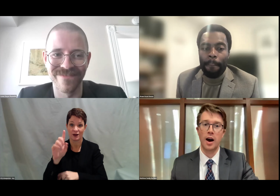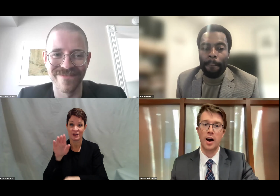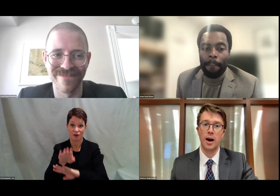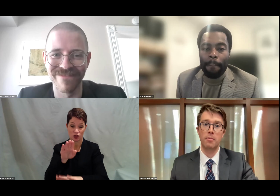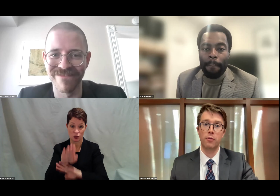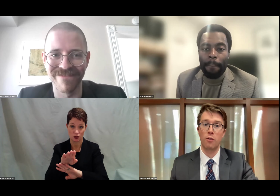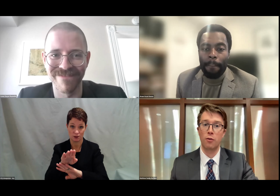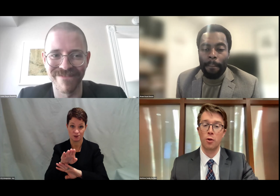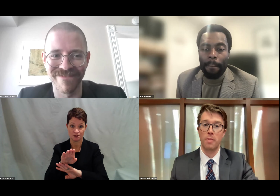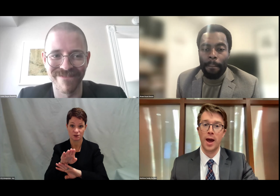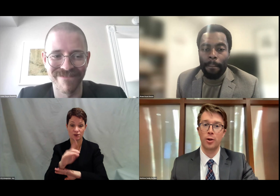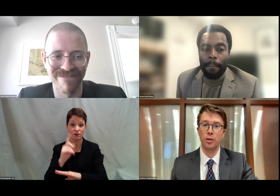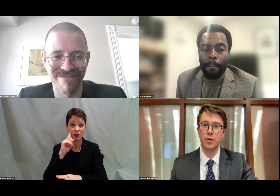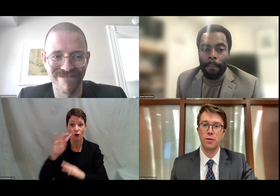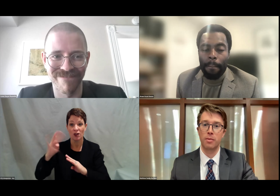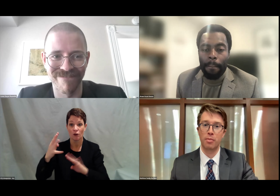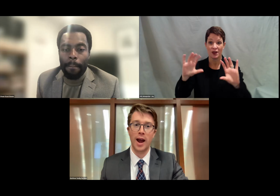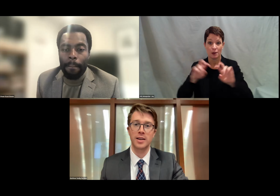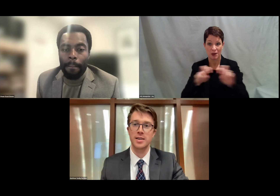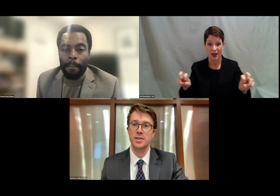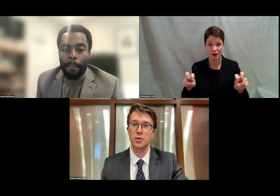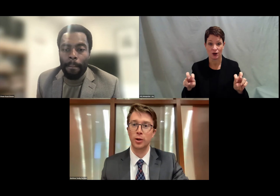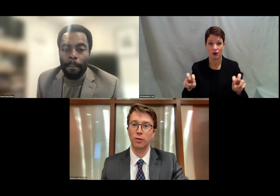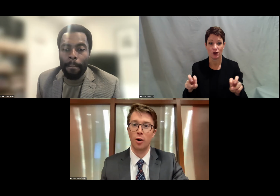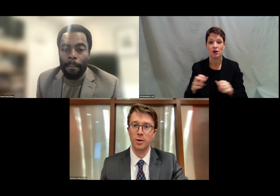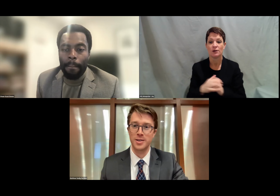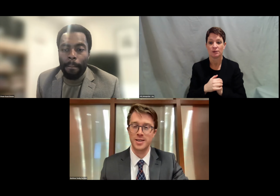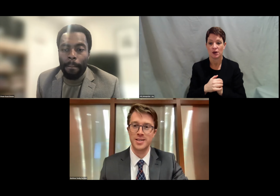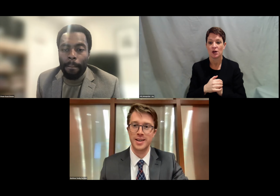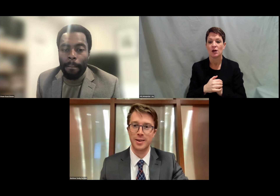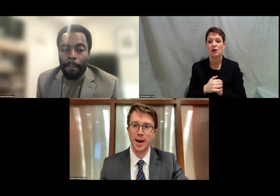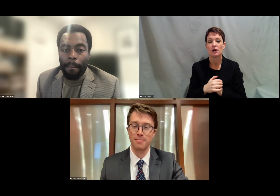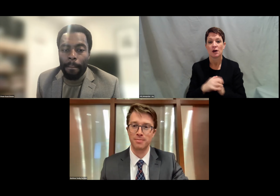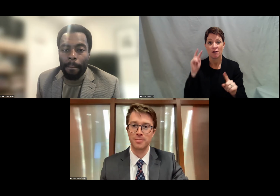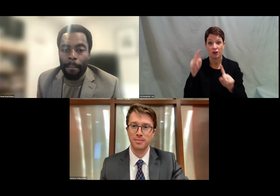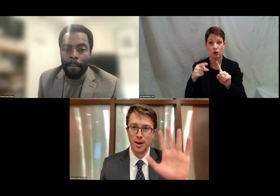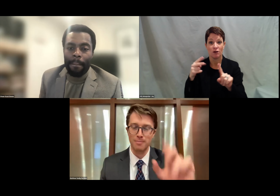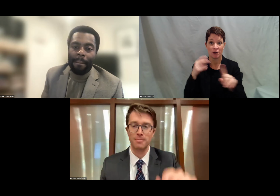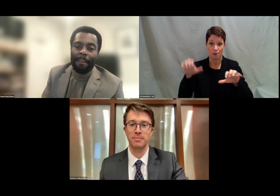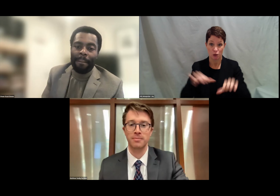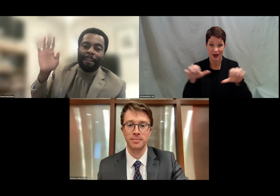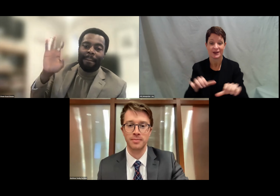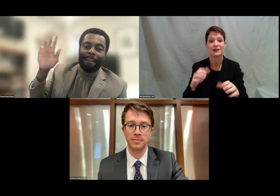p.m. For our fourth panel, The View from Practice. We look forward to seeing you then.